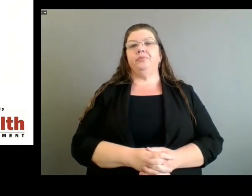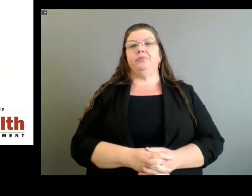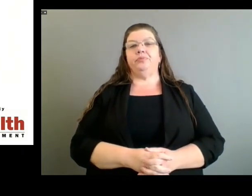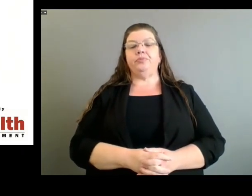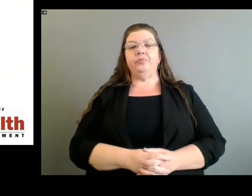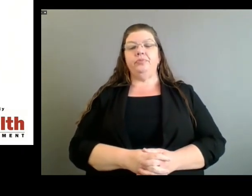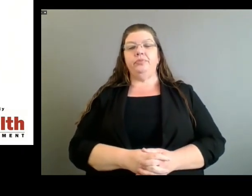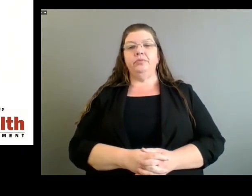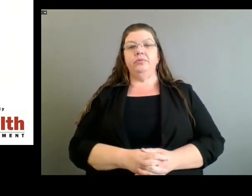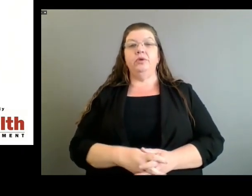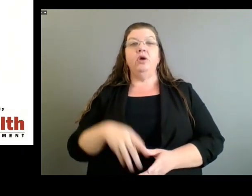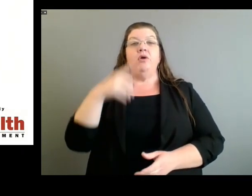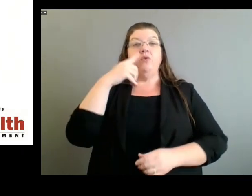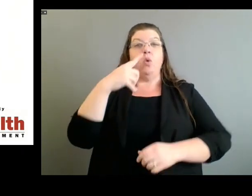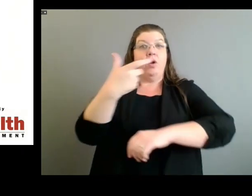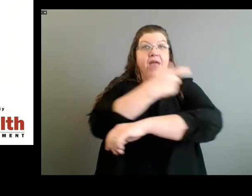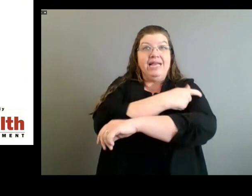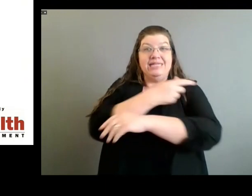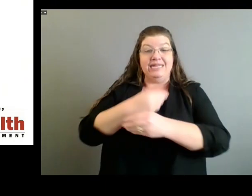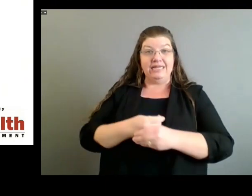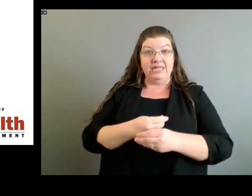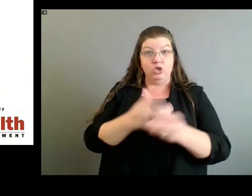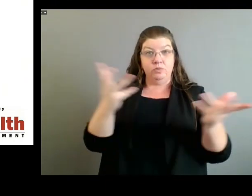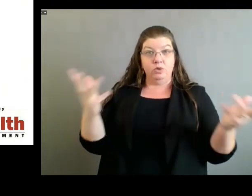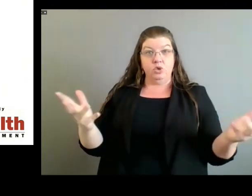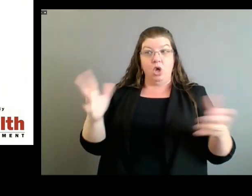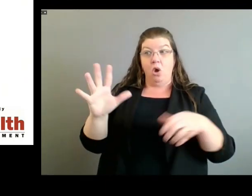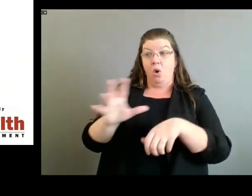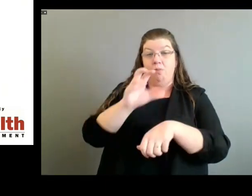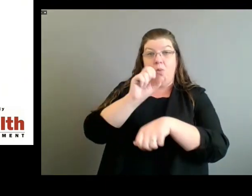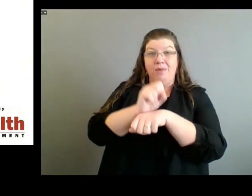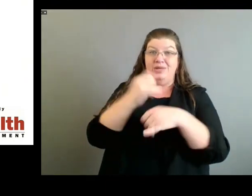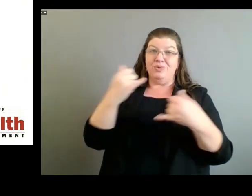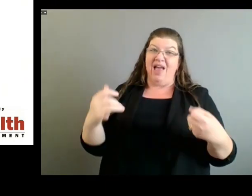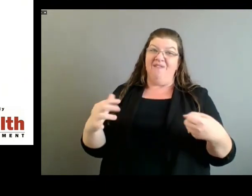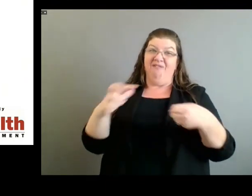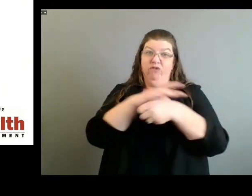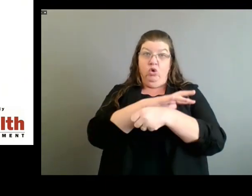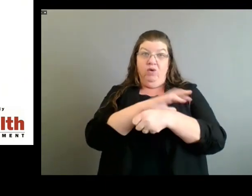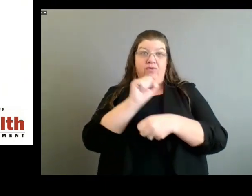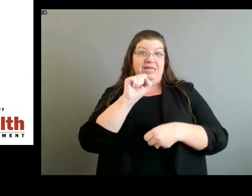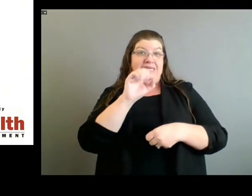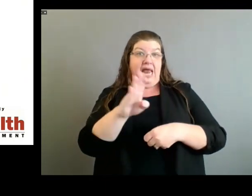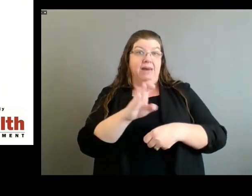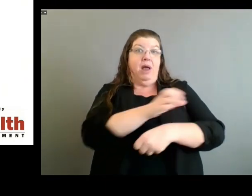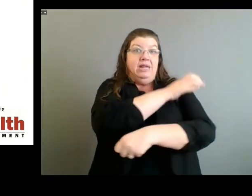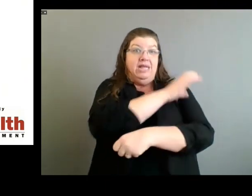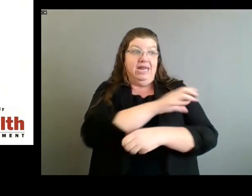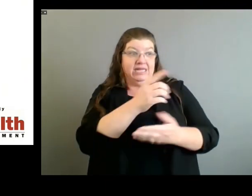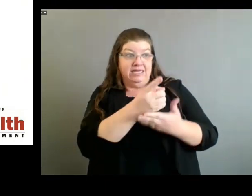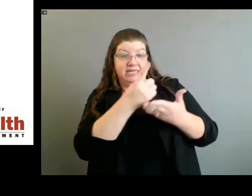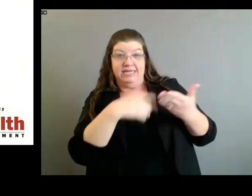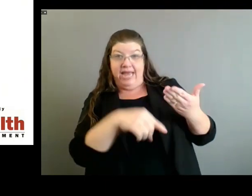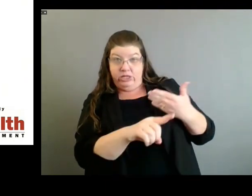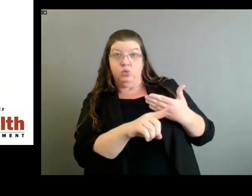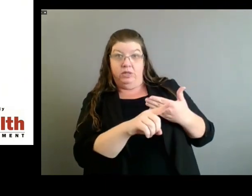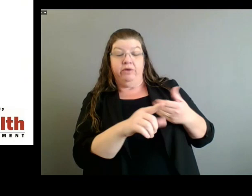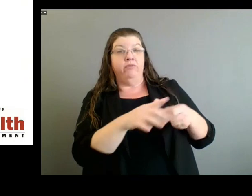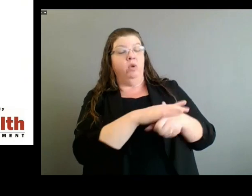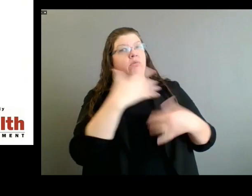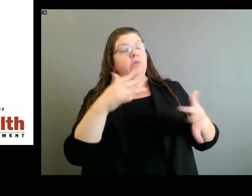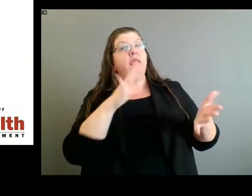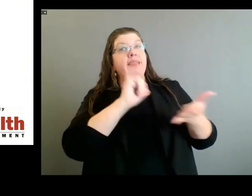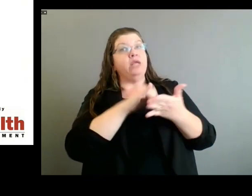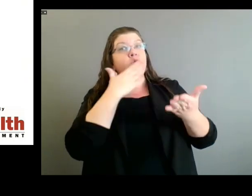With regards to vaccine distribution, appointments are full for the Santa Barbara clinics next week. This is really good news